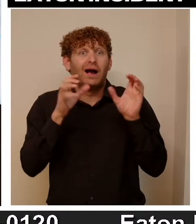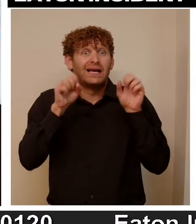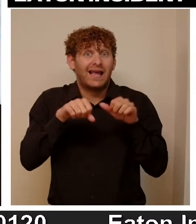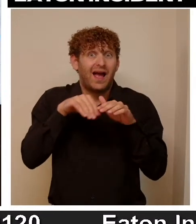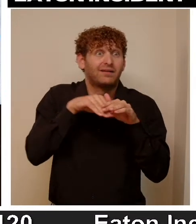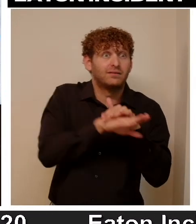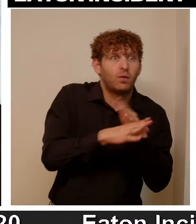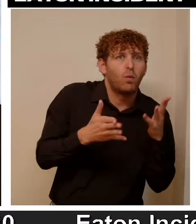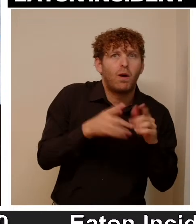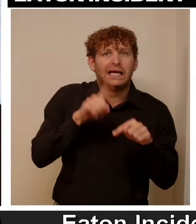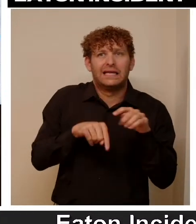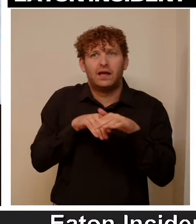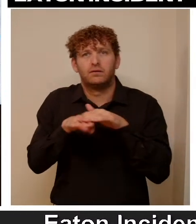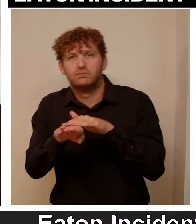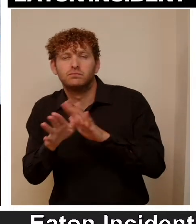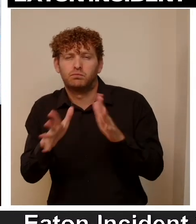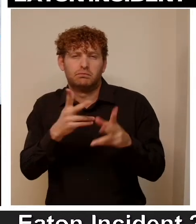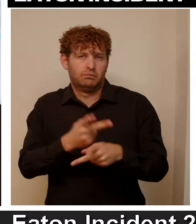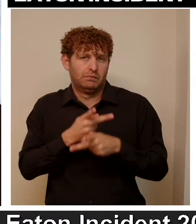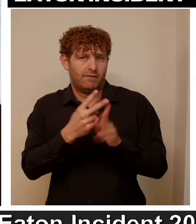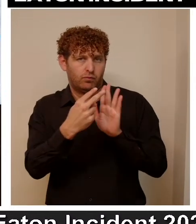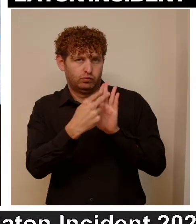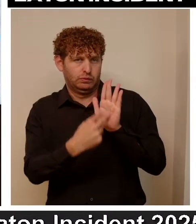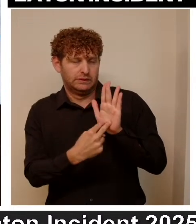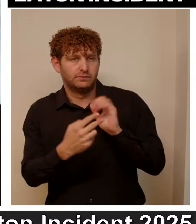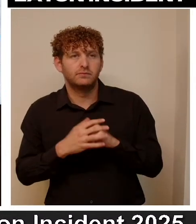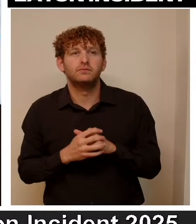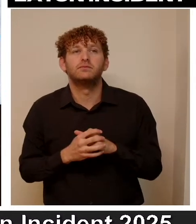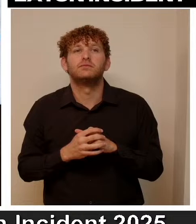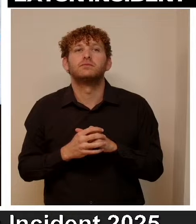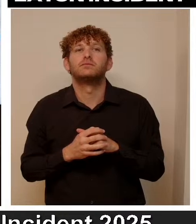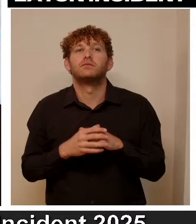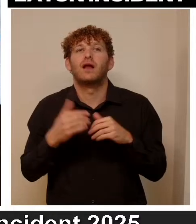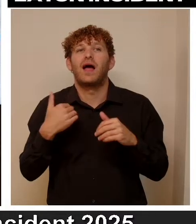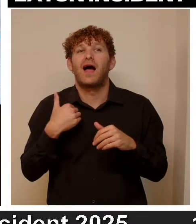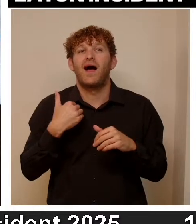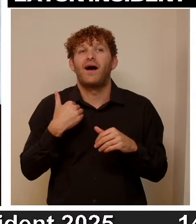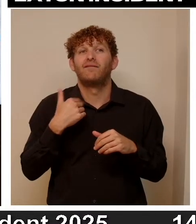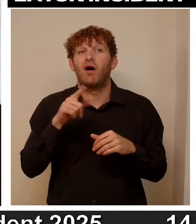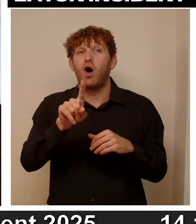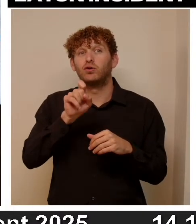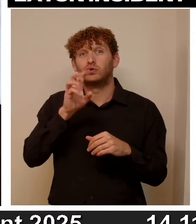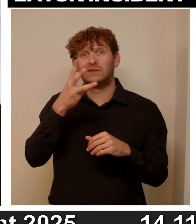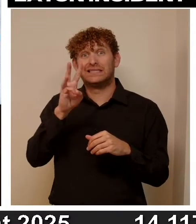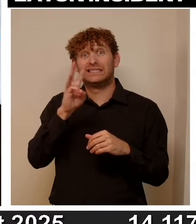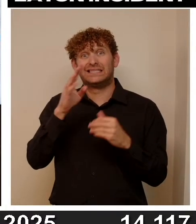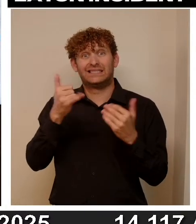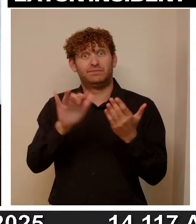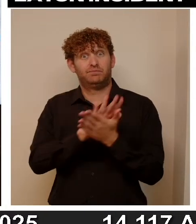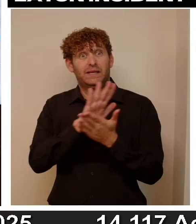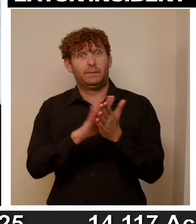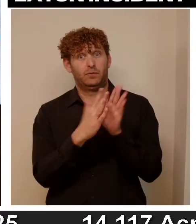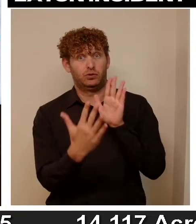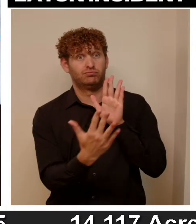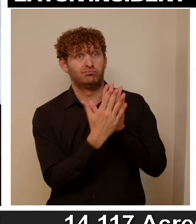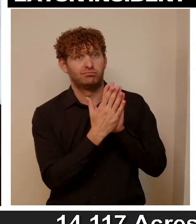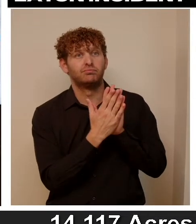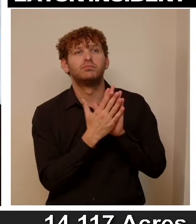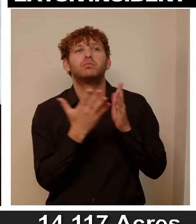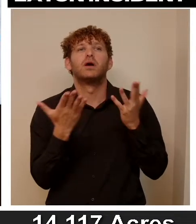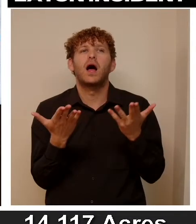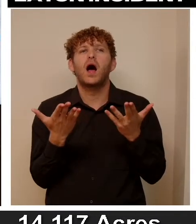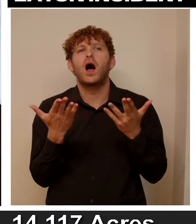So far, county building and safety officials have placed 106 yellow tags, which again means partial or brief entry allowed,